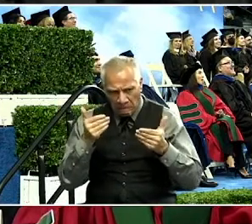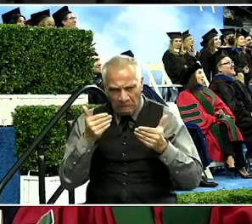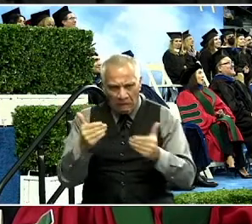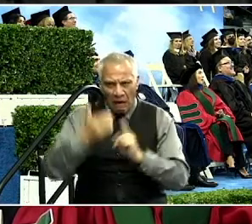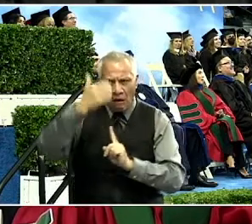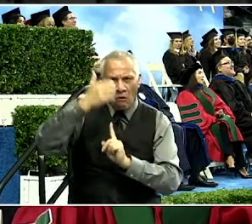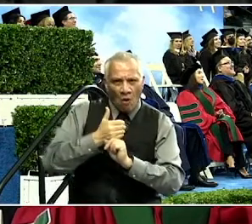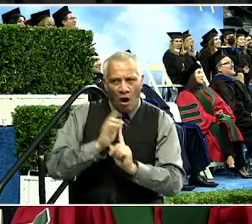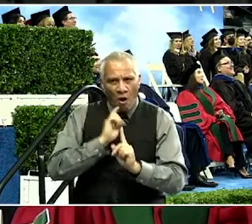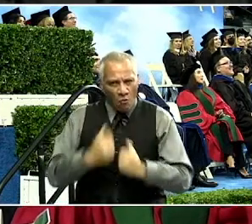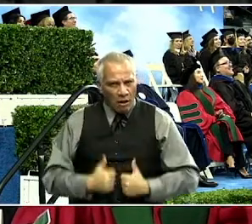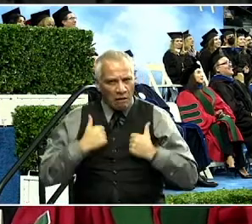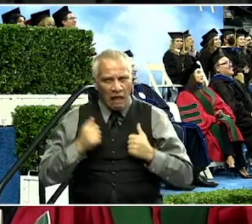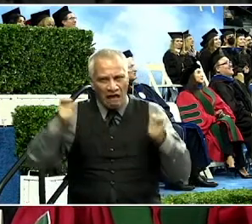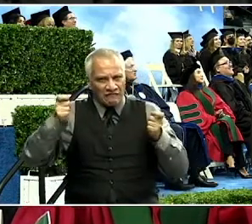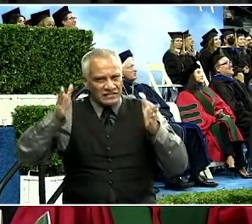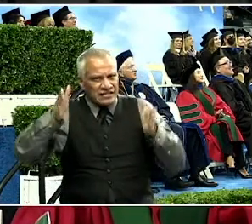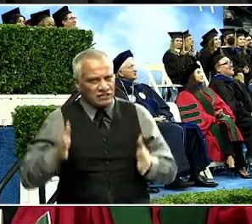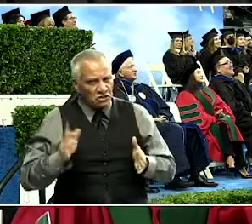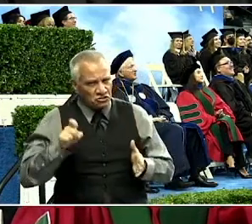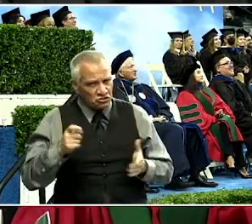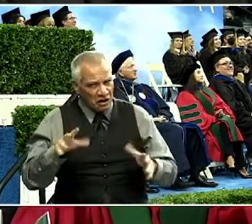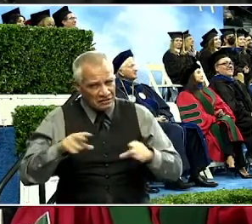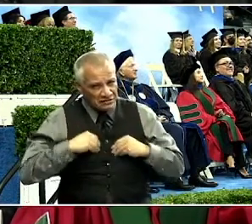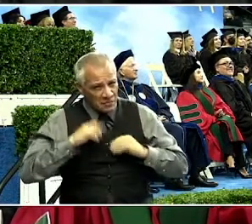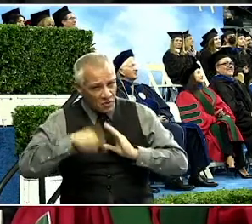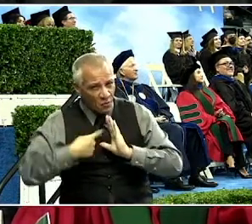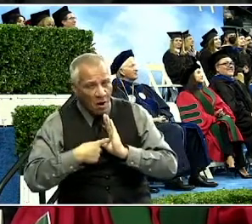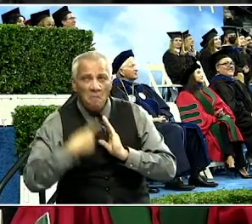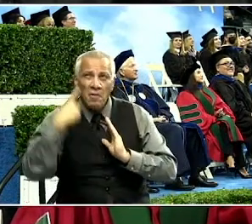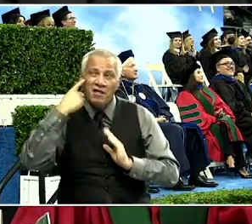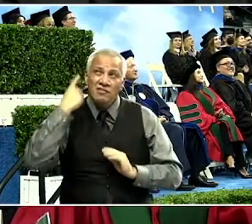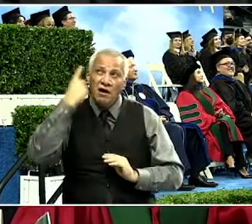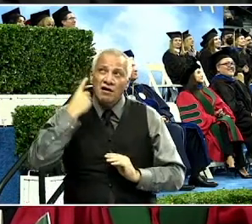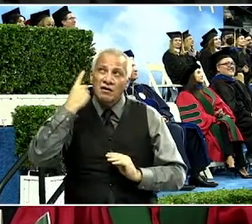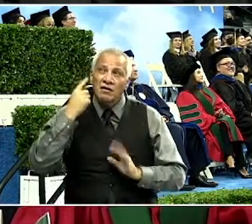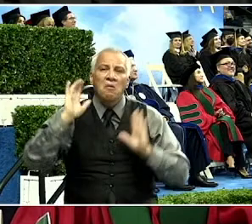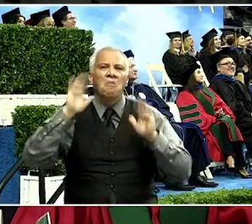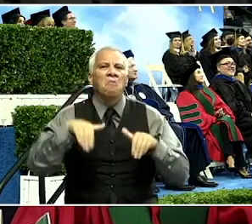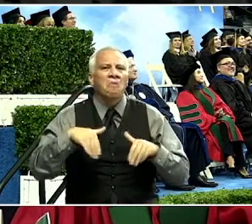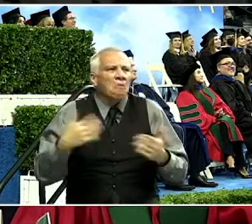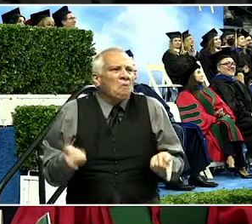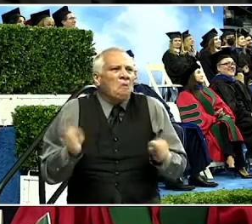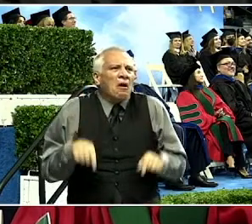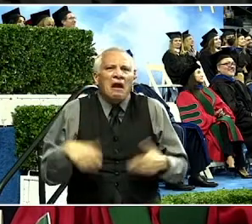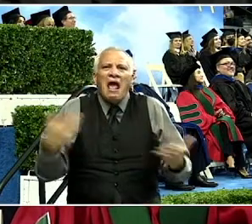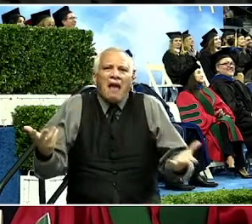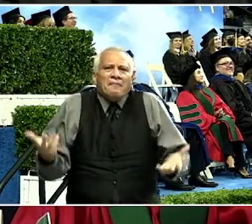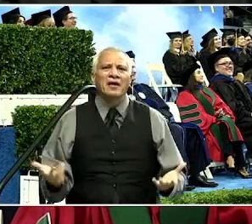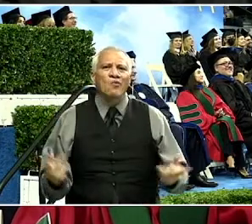to play a real-life dictator. But then I thought about it and I said to myself, what's the worst that could happen?